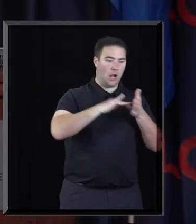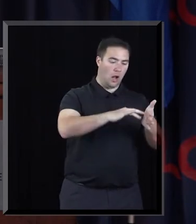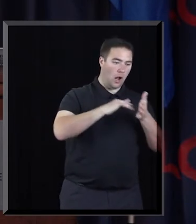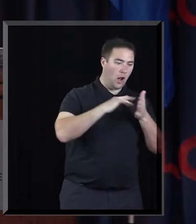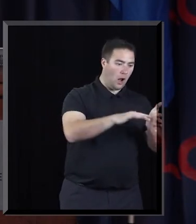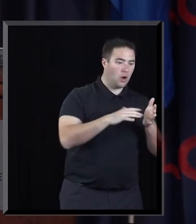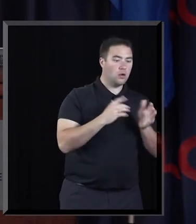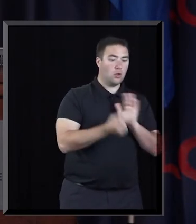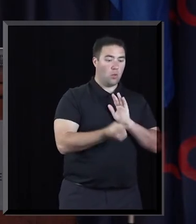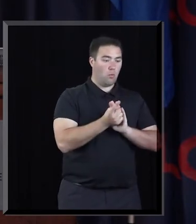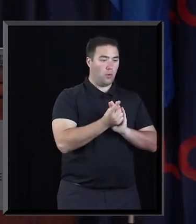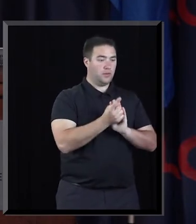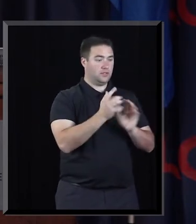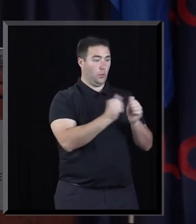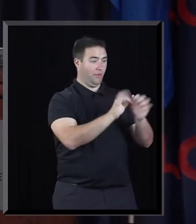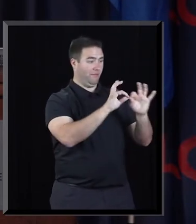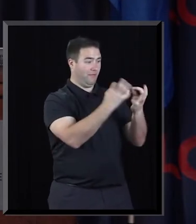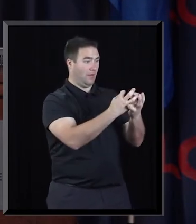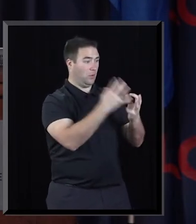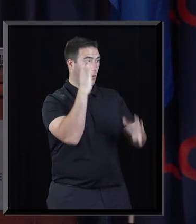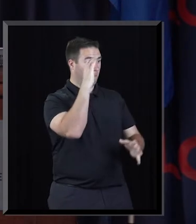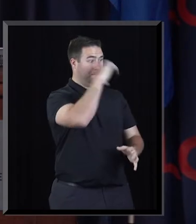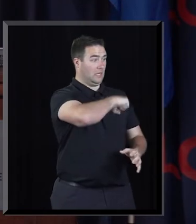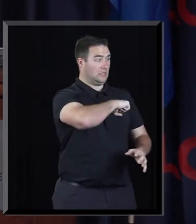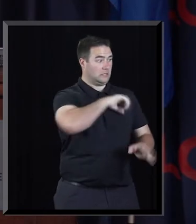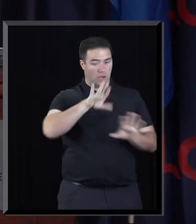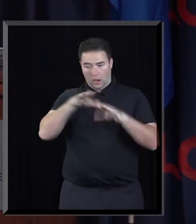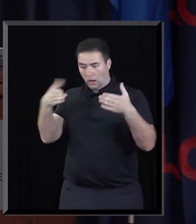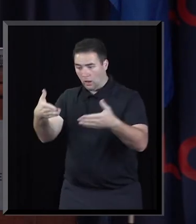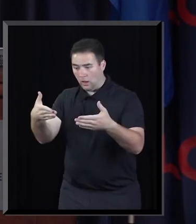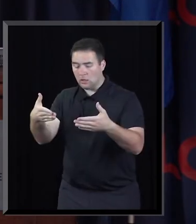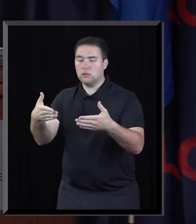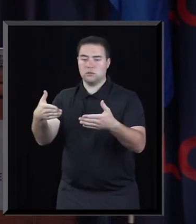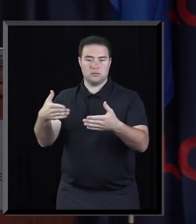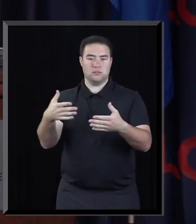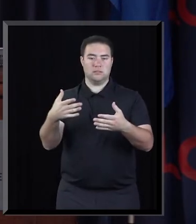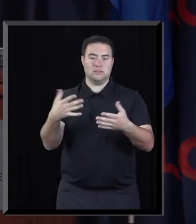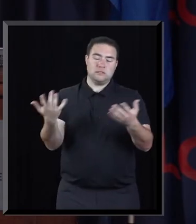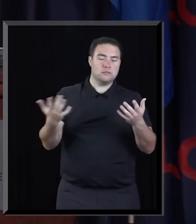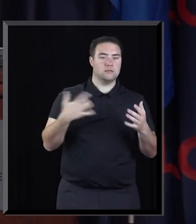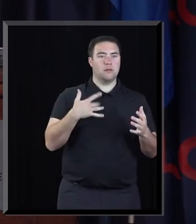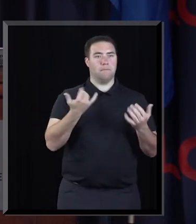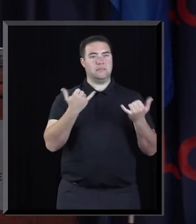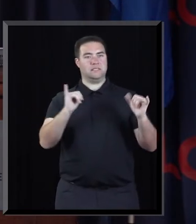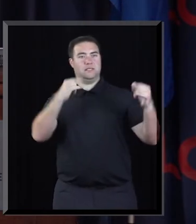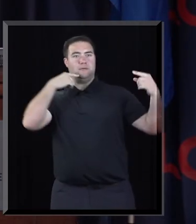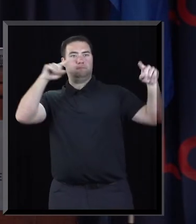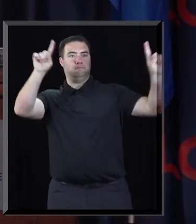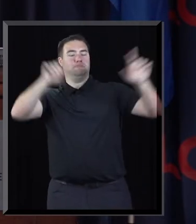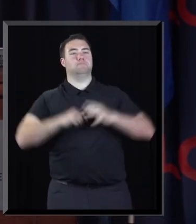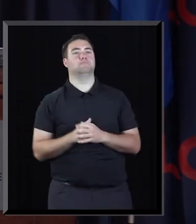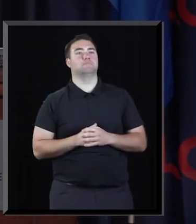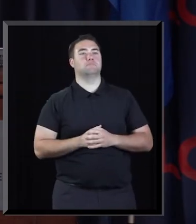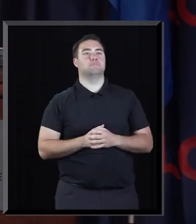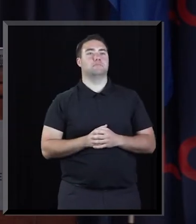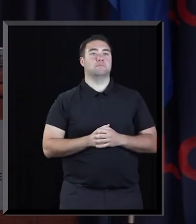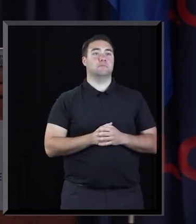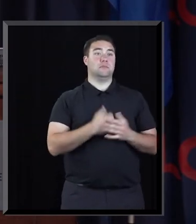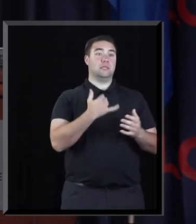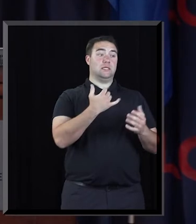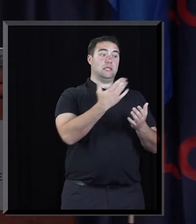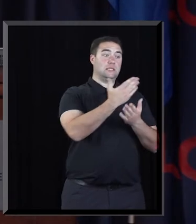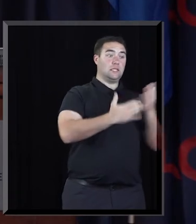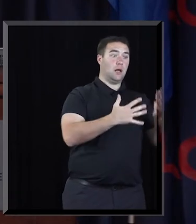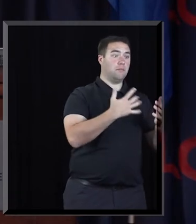on with our family and friends a little bittersweet. Now, as some of the students are fresh out of high school, some of us are not so fresh out of high